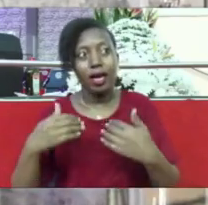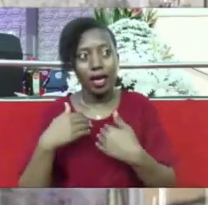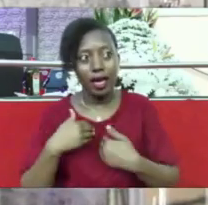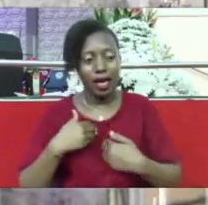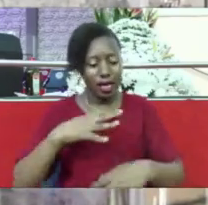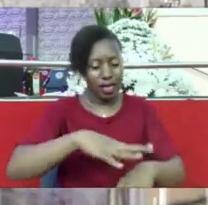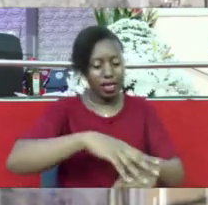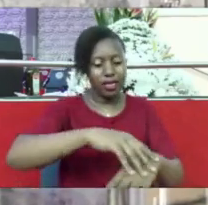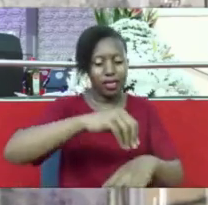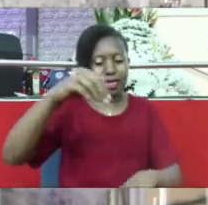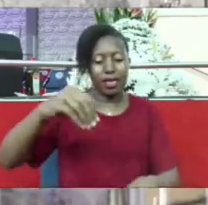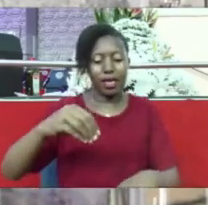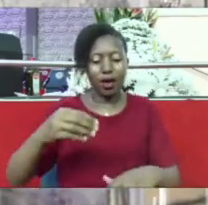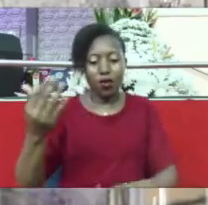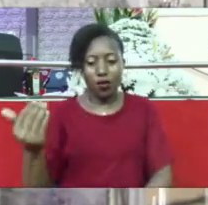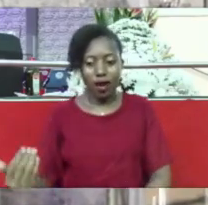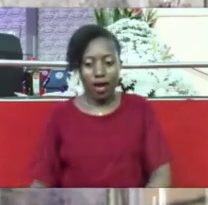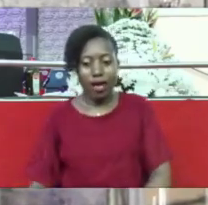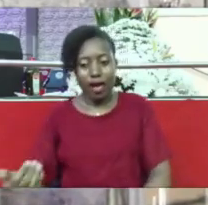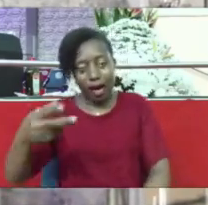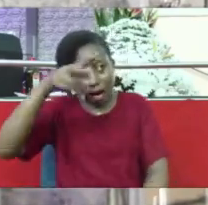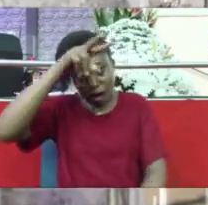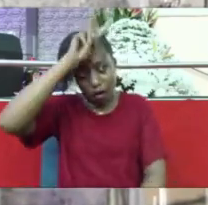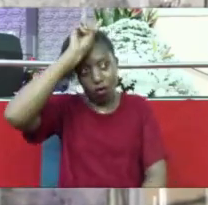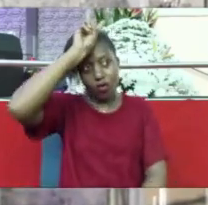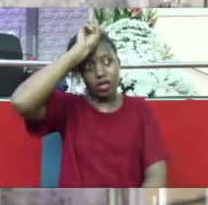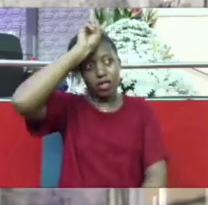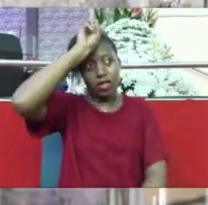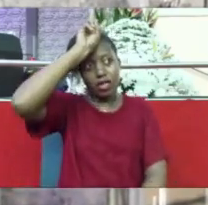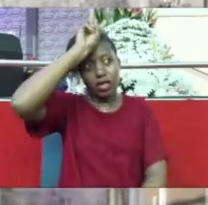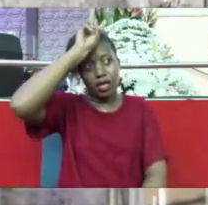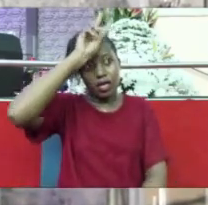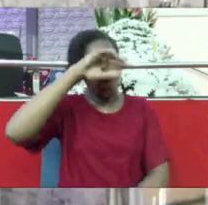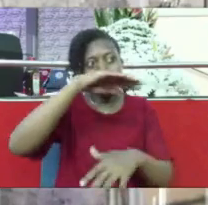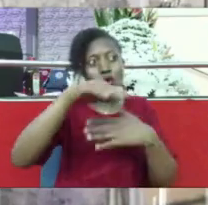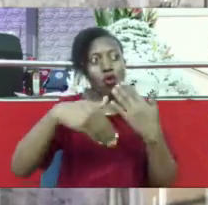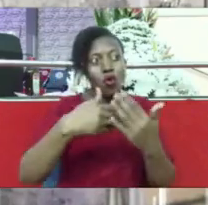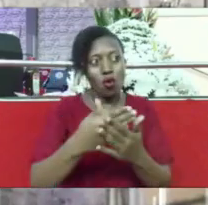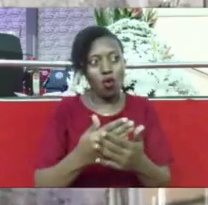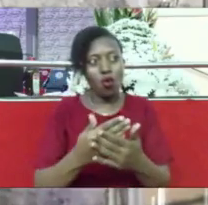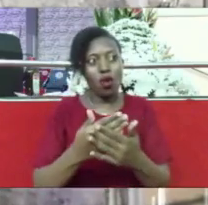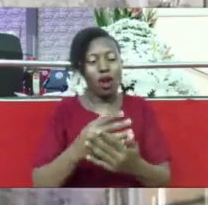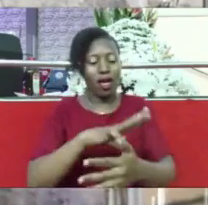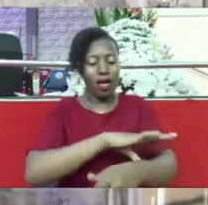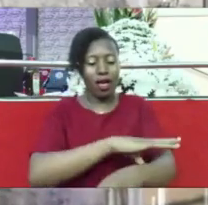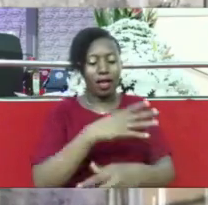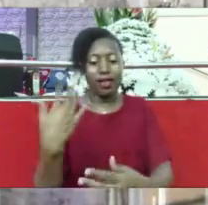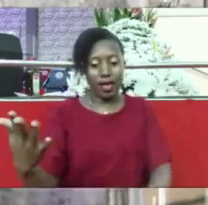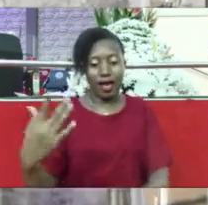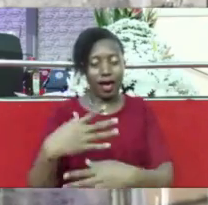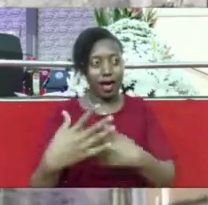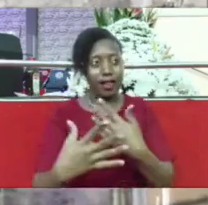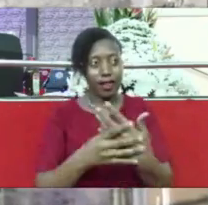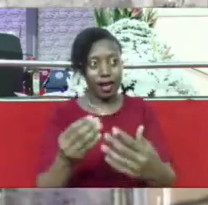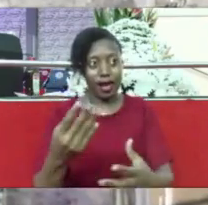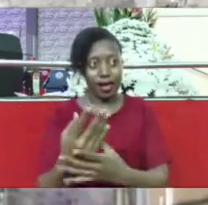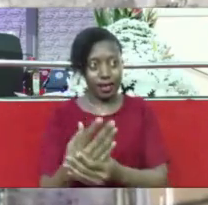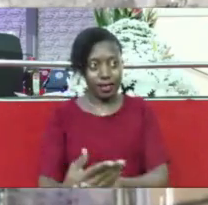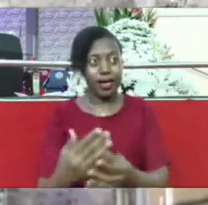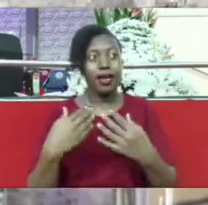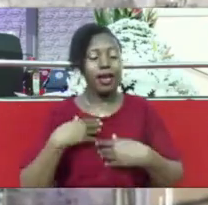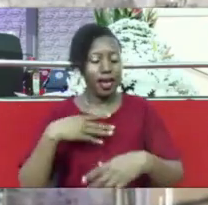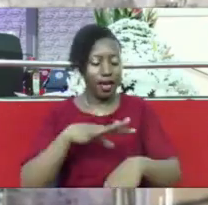ameweka manyoya ya mbuzi mdogo. So all his hands were covered with the hair. Na pia mwili wake mkono yake ilikuwa na manyoya. And some of